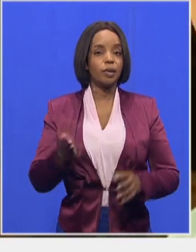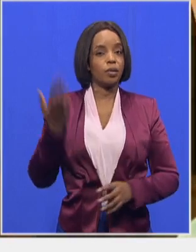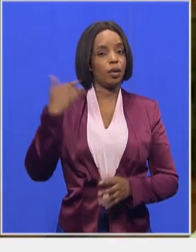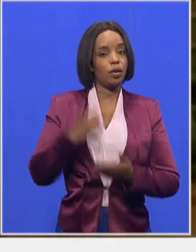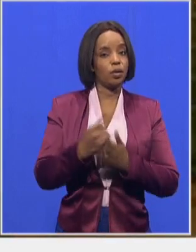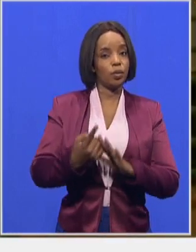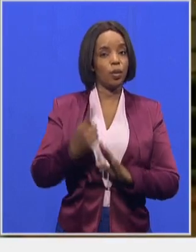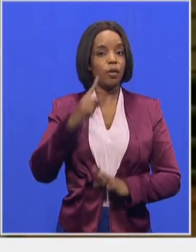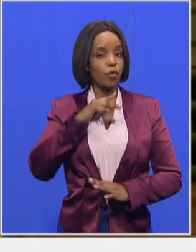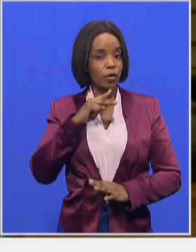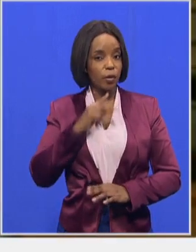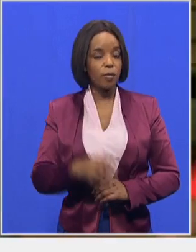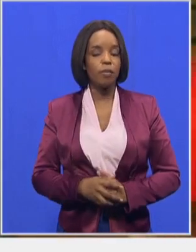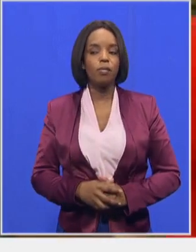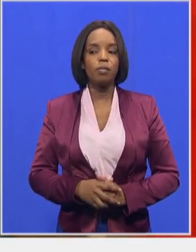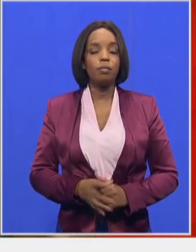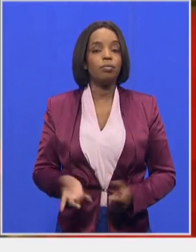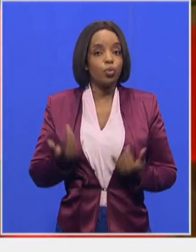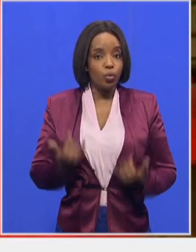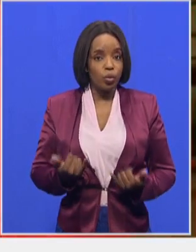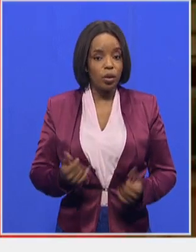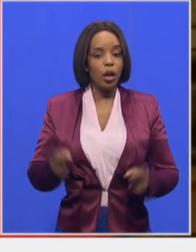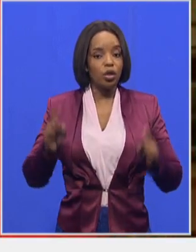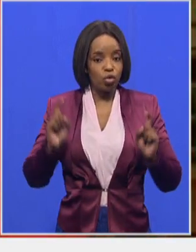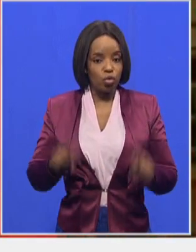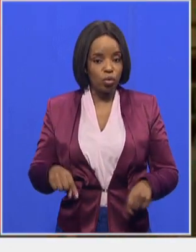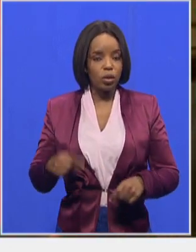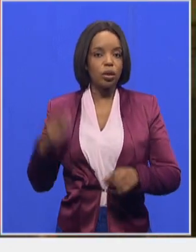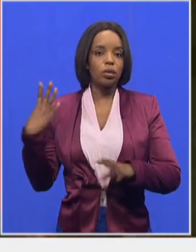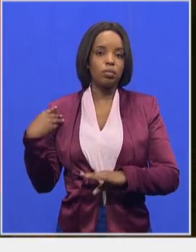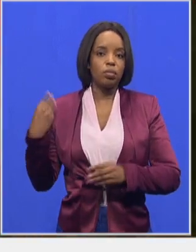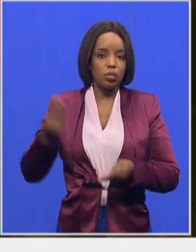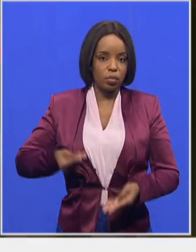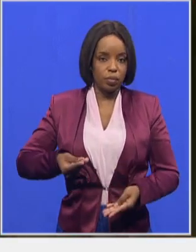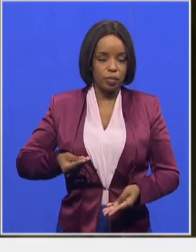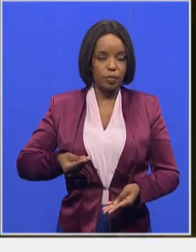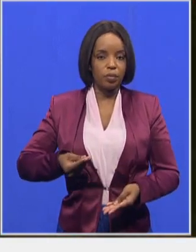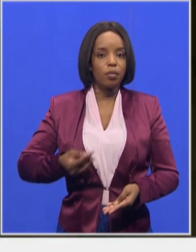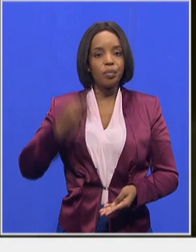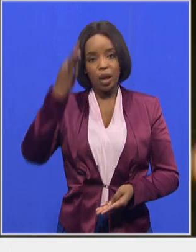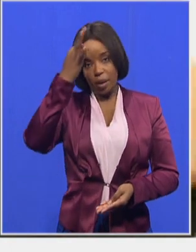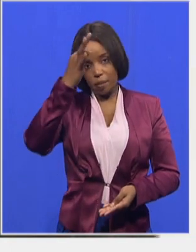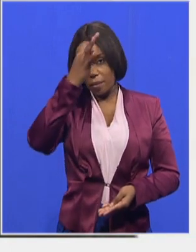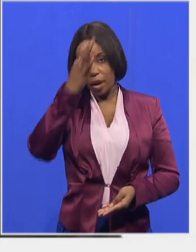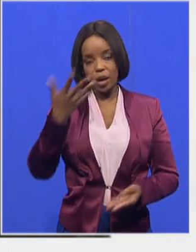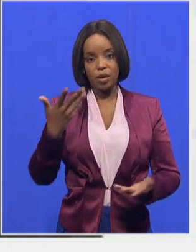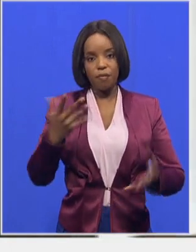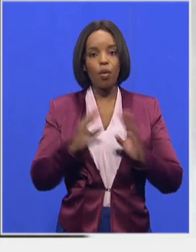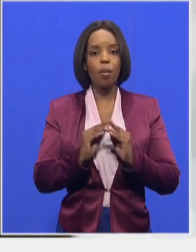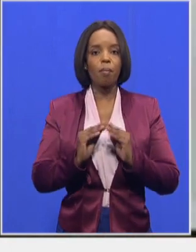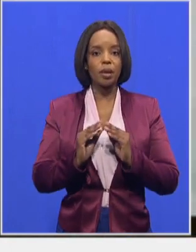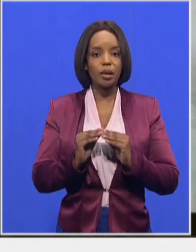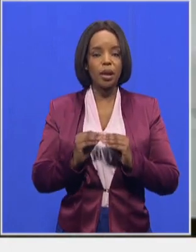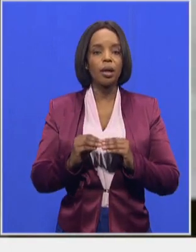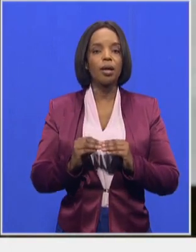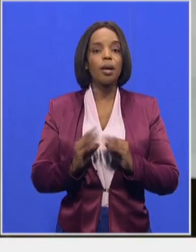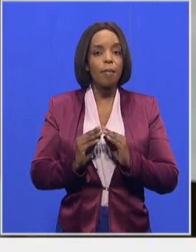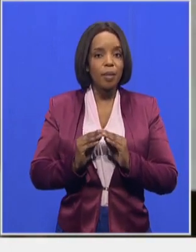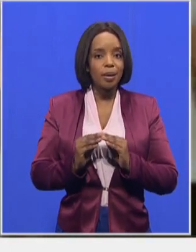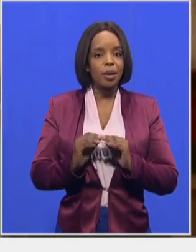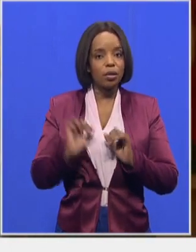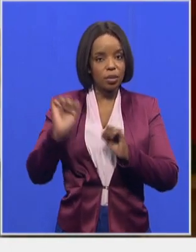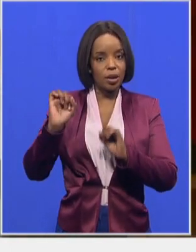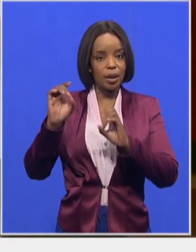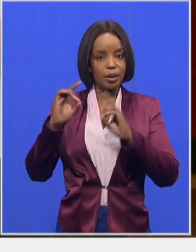they were supposed to bring today a minutes of a meeting that would have been held by the department to